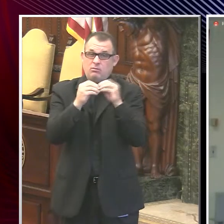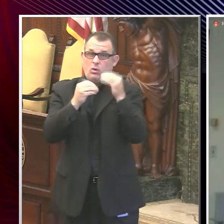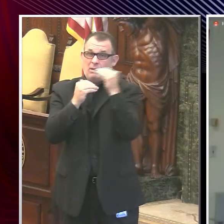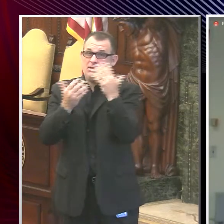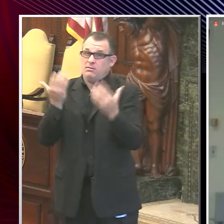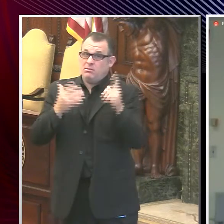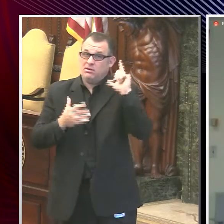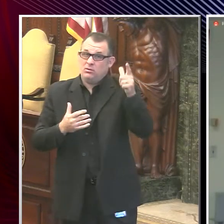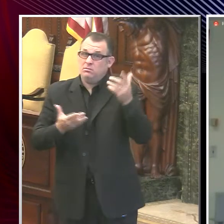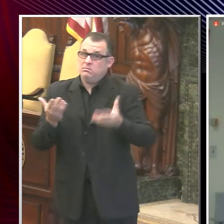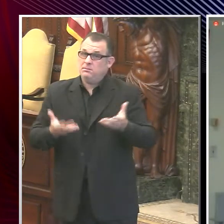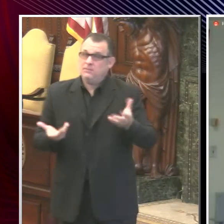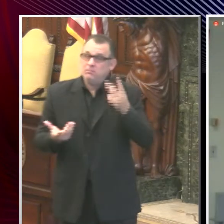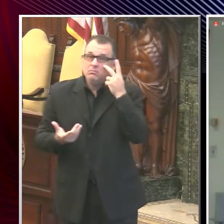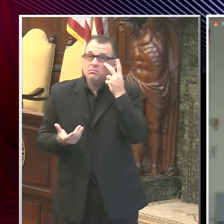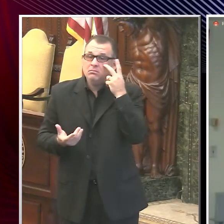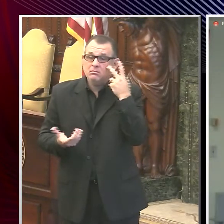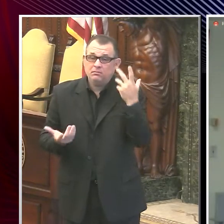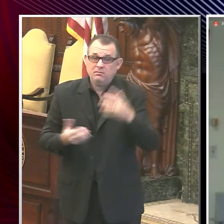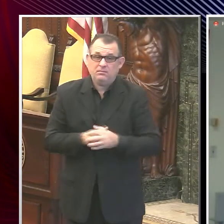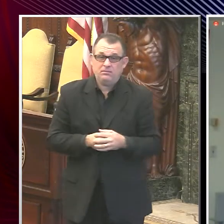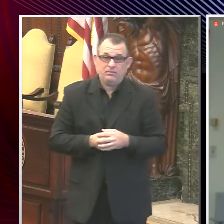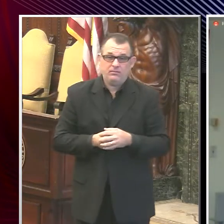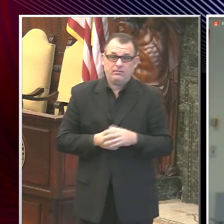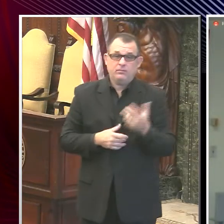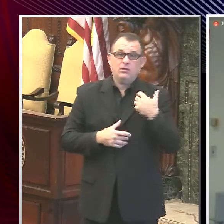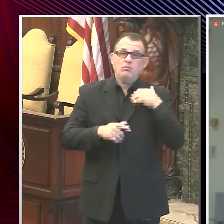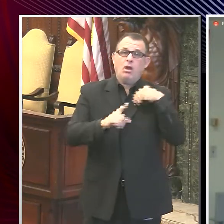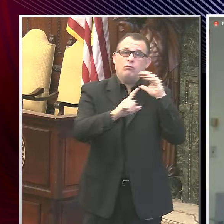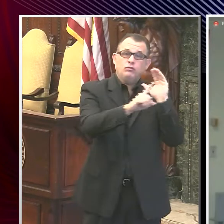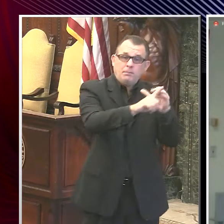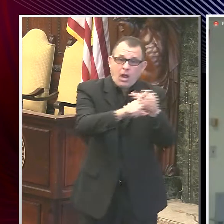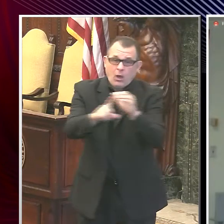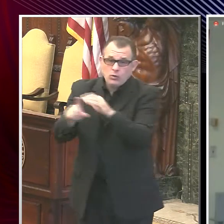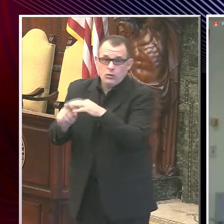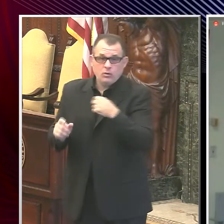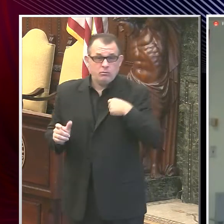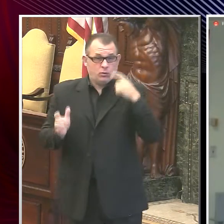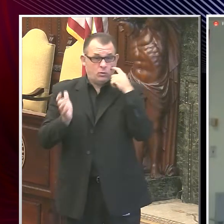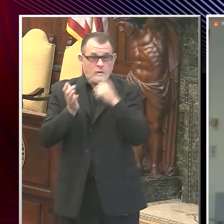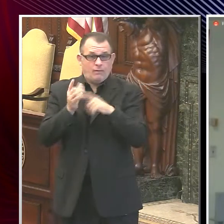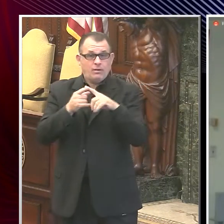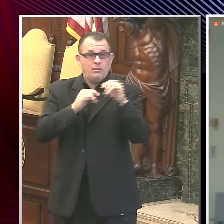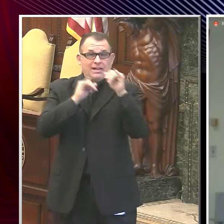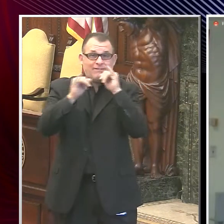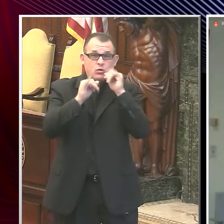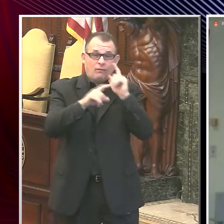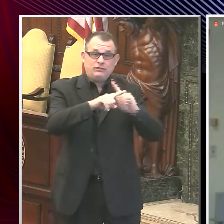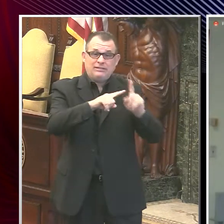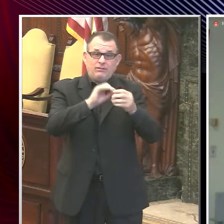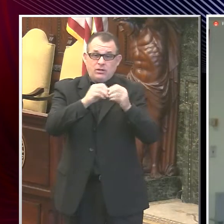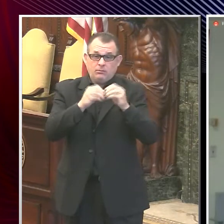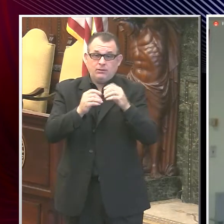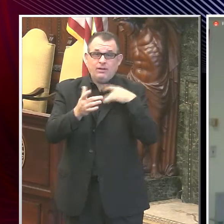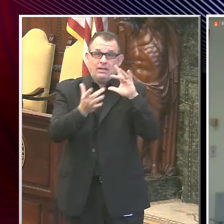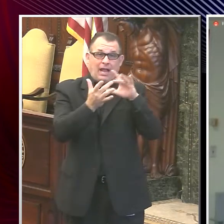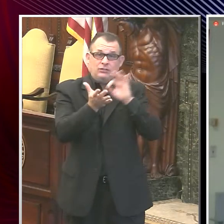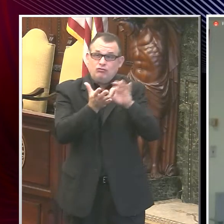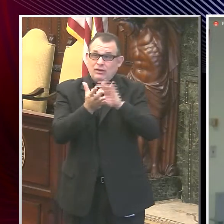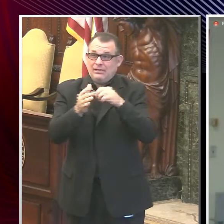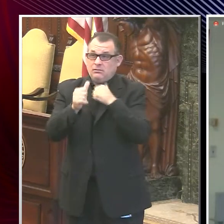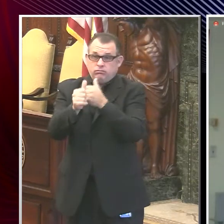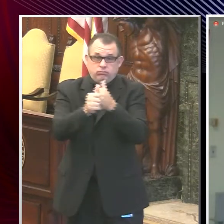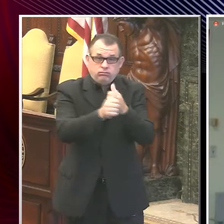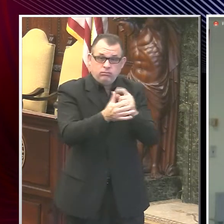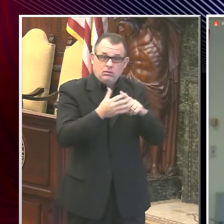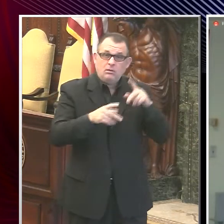changes. And then I want to remind people that what we're learning from our interviews with cases when we do contact tracing is that people very often